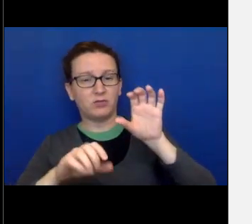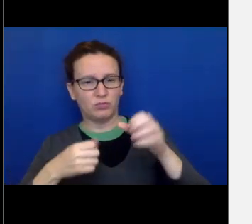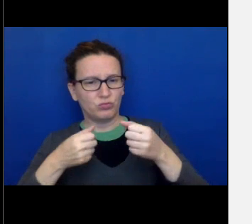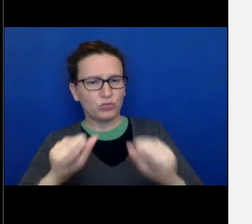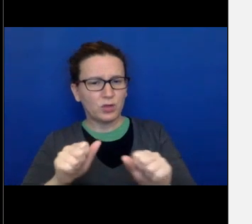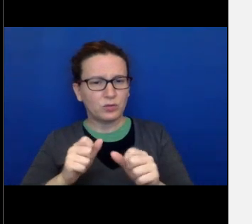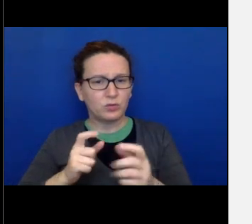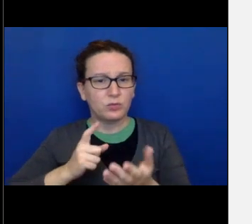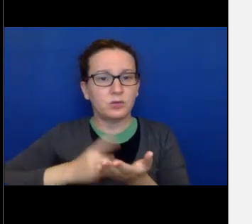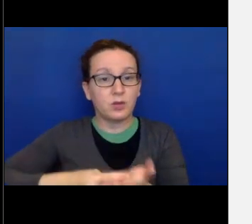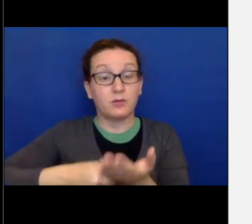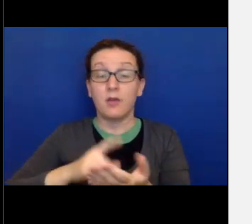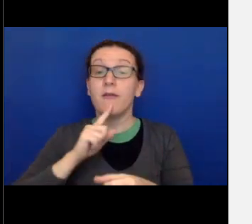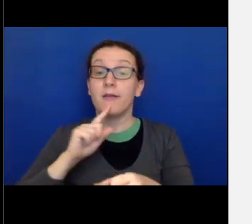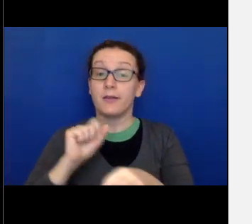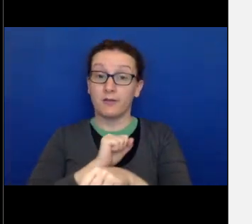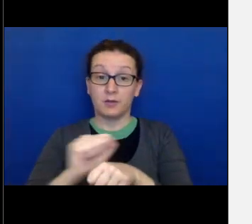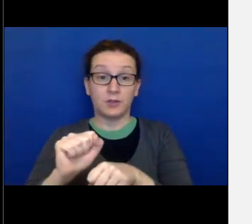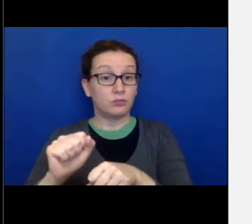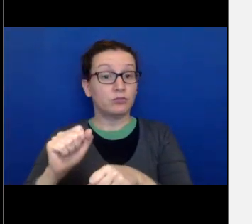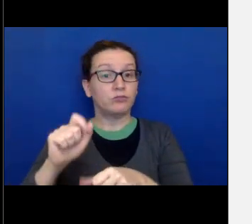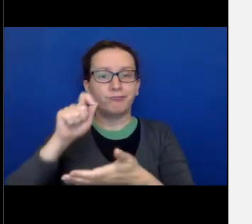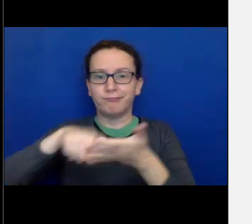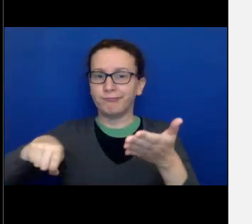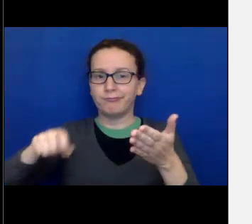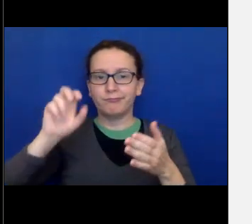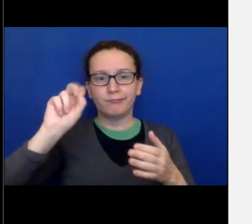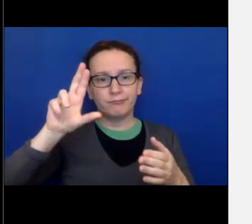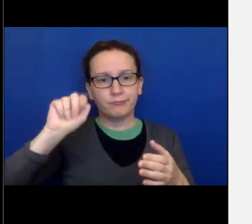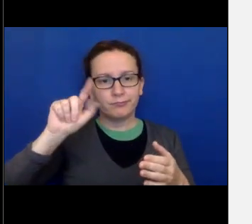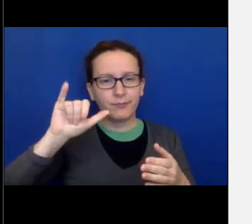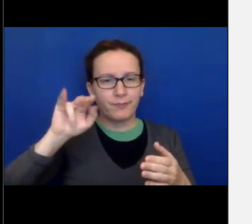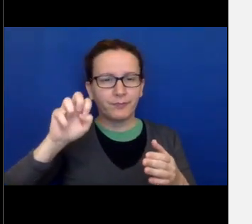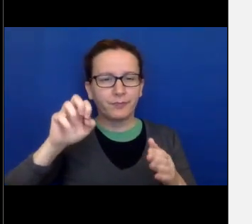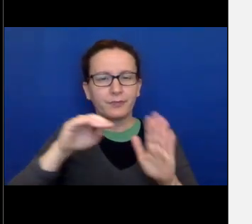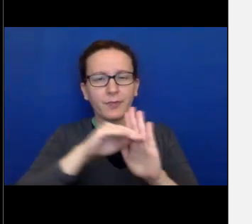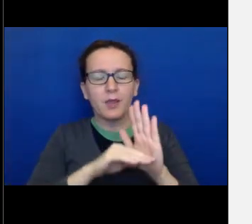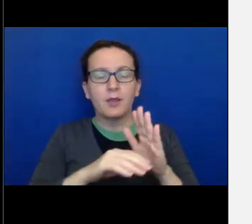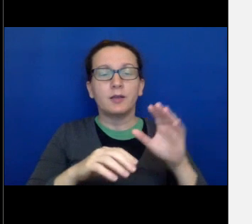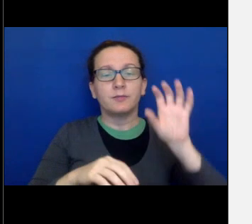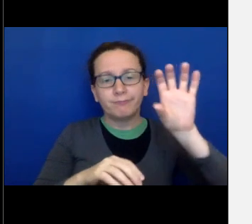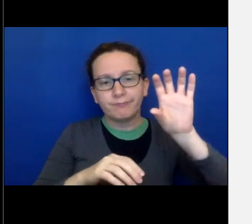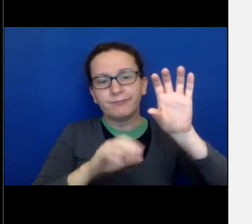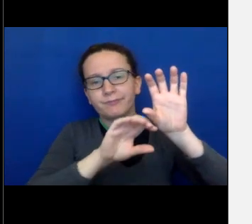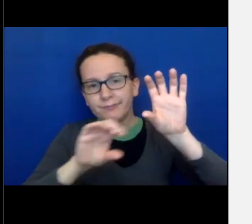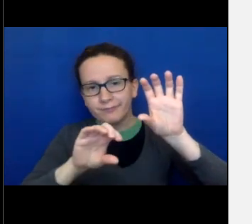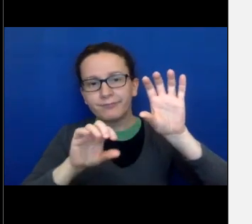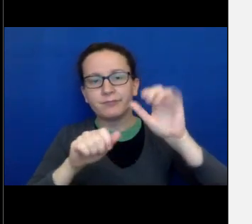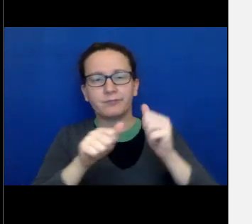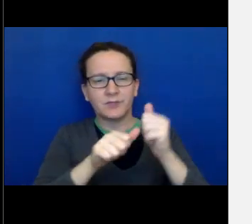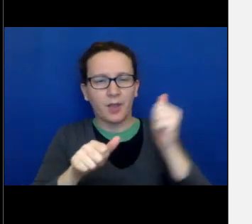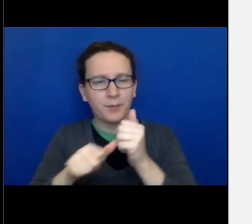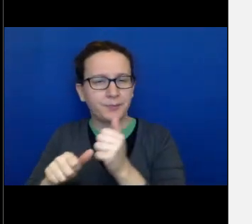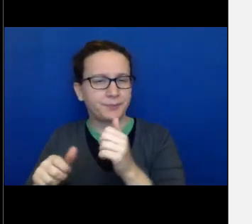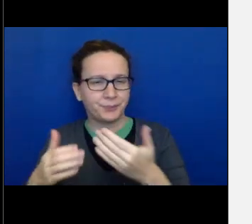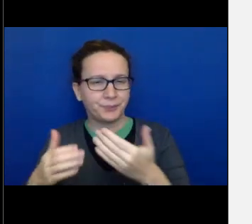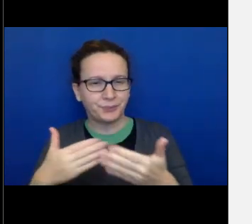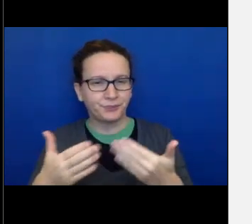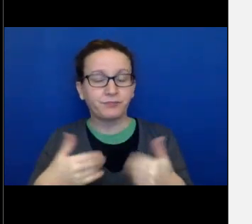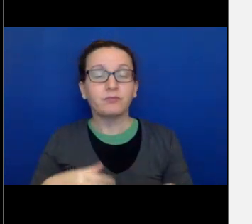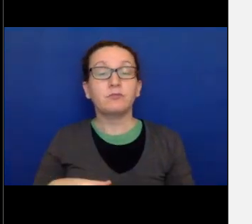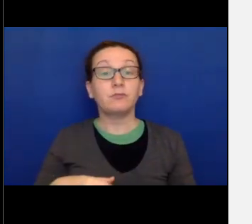So definitely write out an outline that lists the sections and subsections. And if you're a